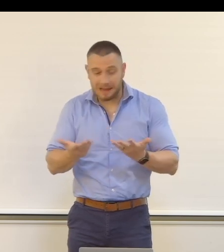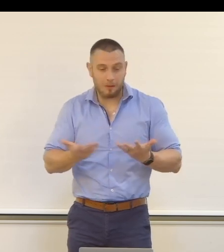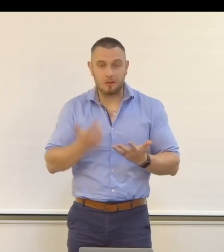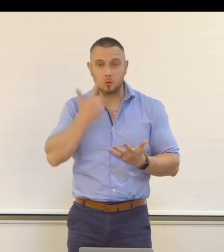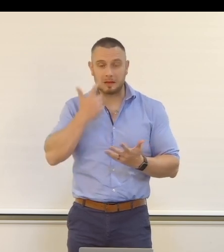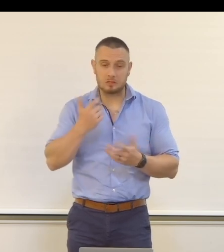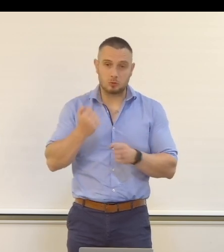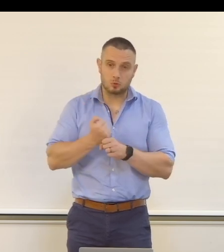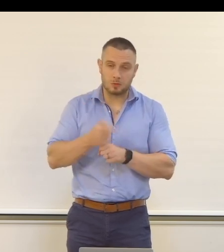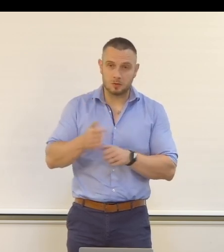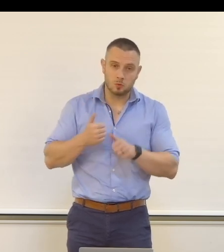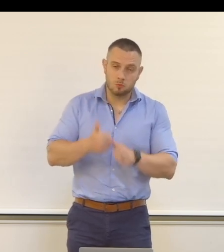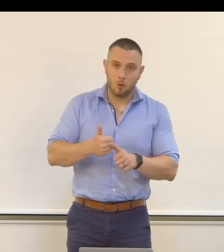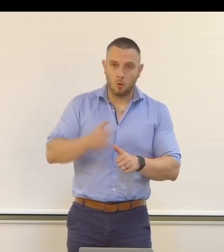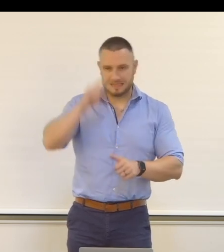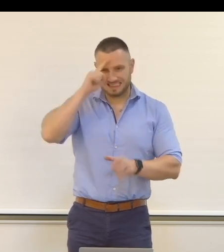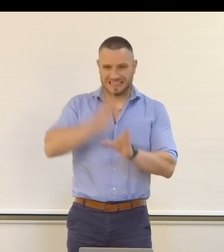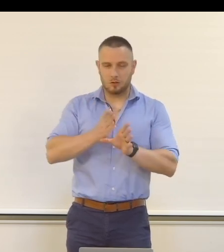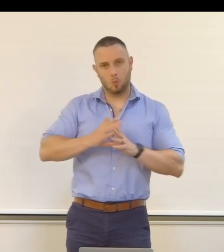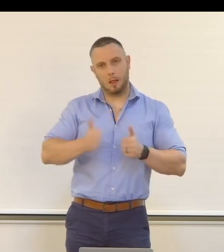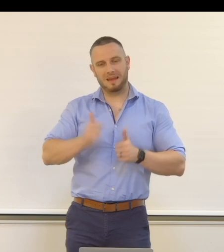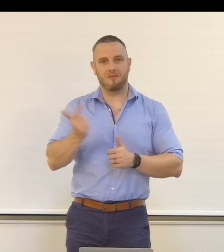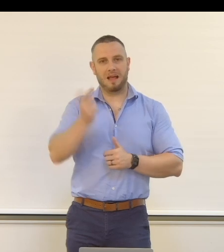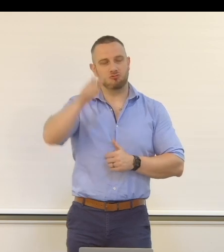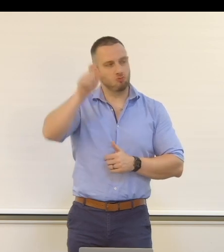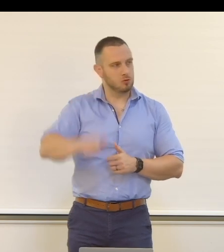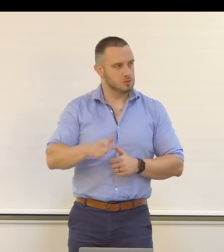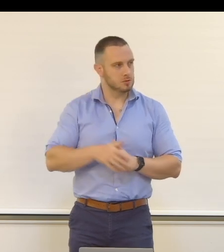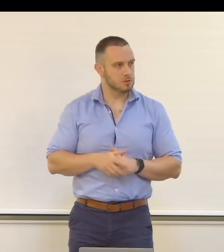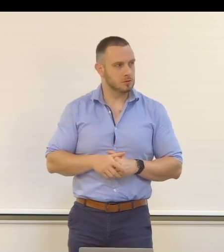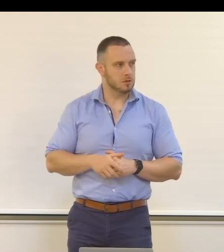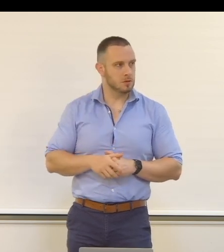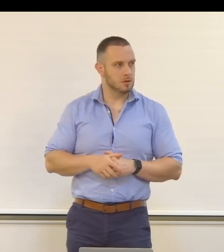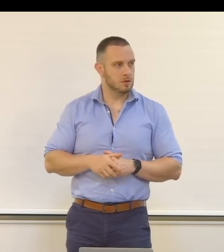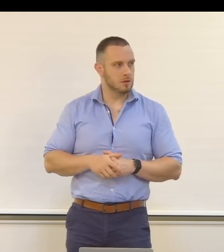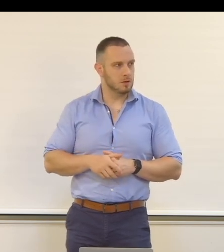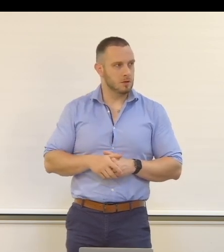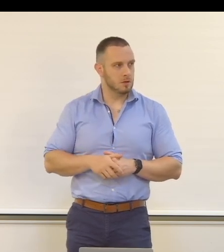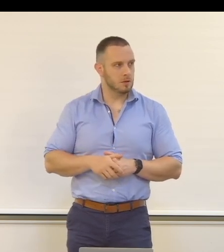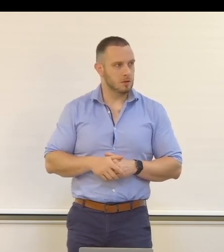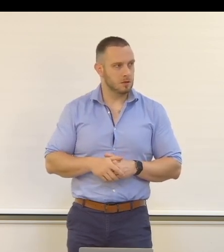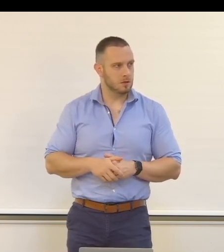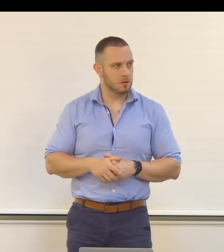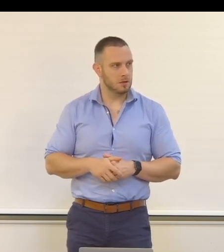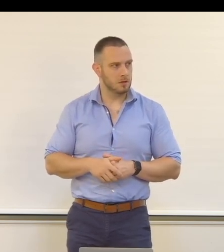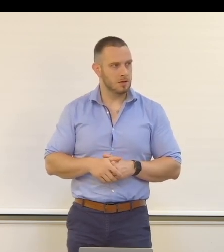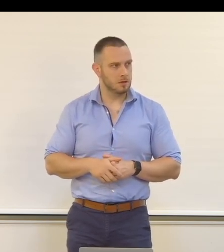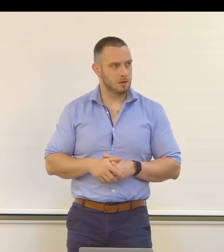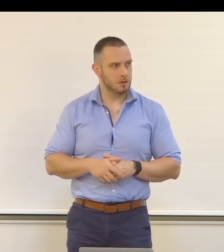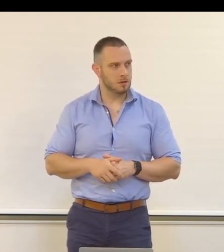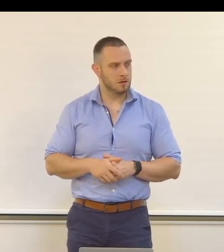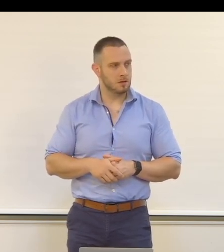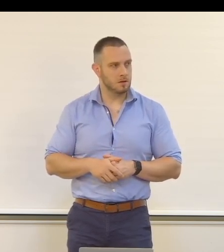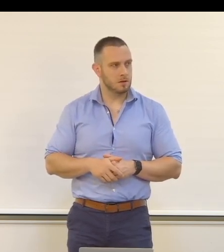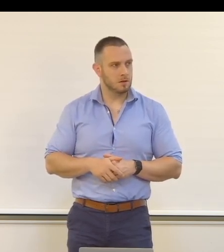astronauts. Because I would say an anecdote that there were I think there was a psychological experiments where they